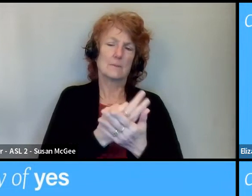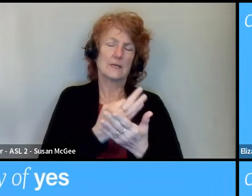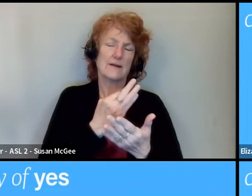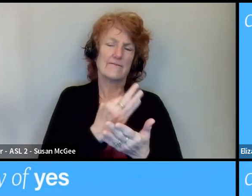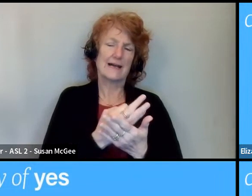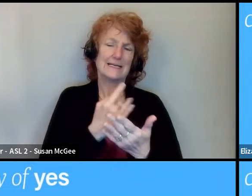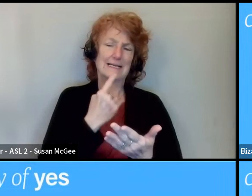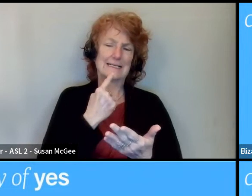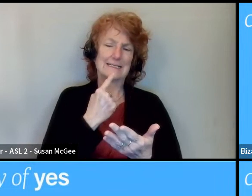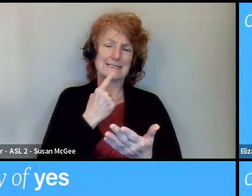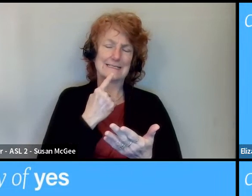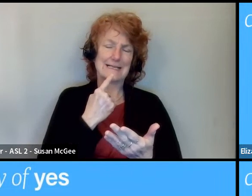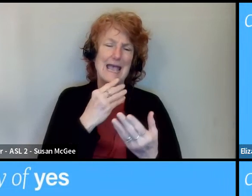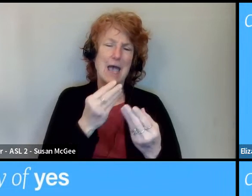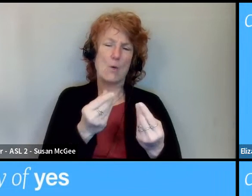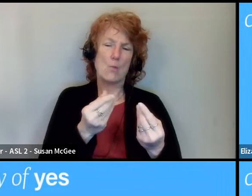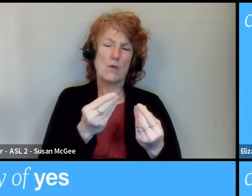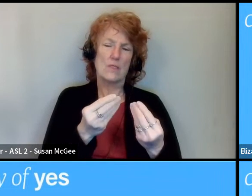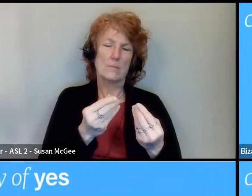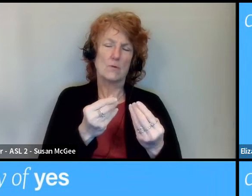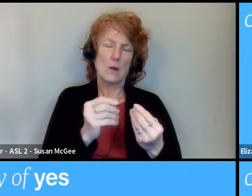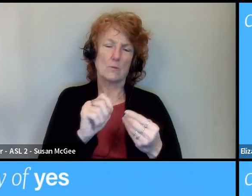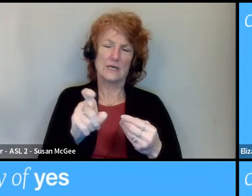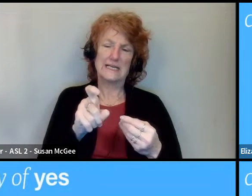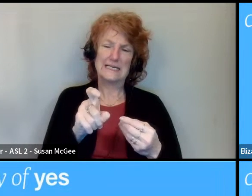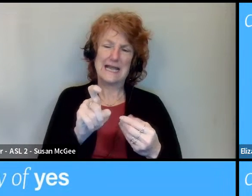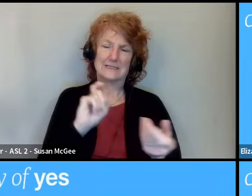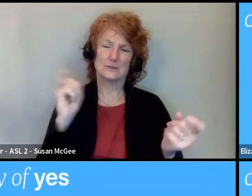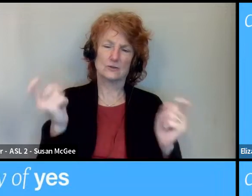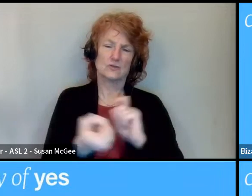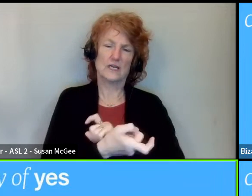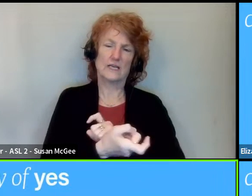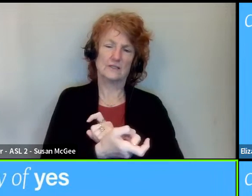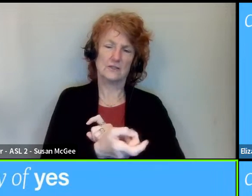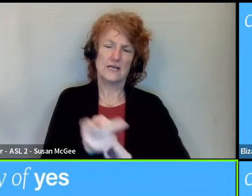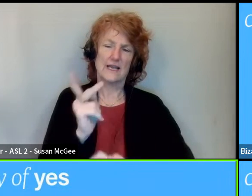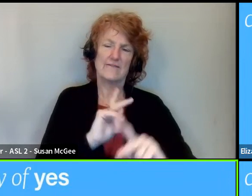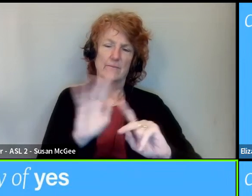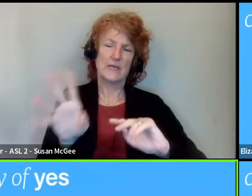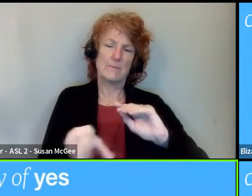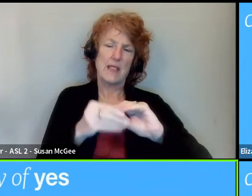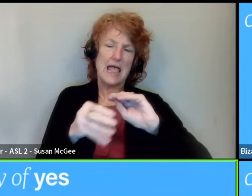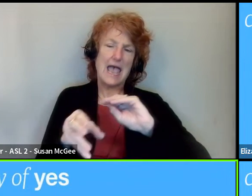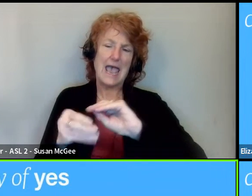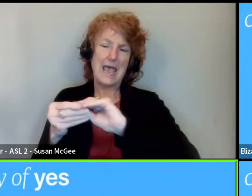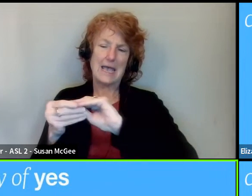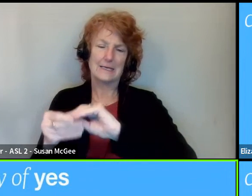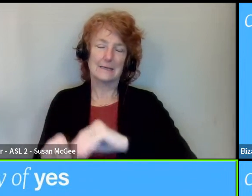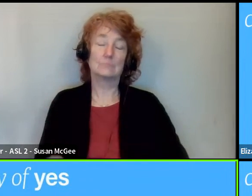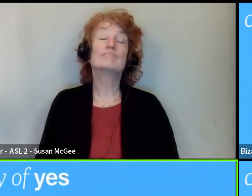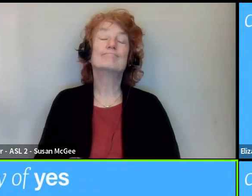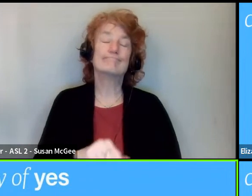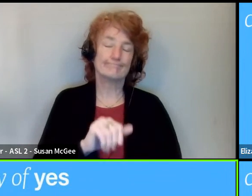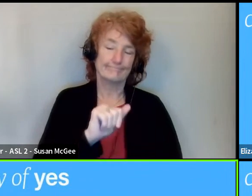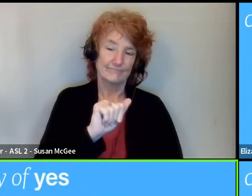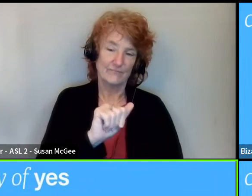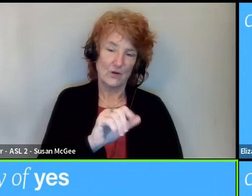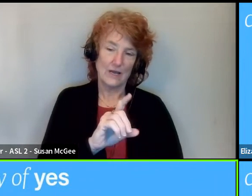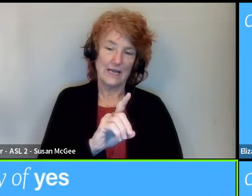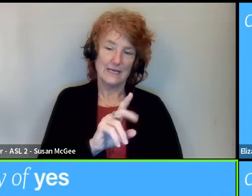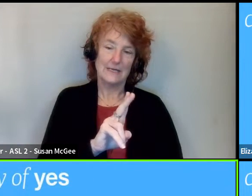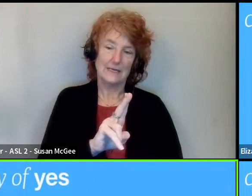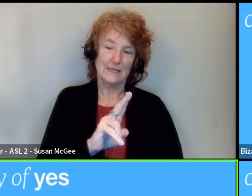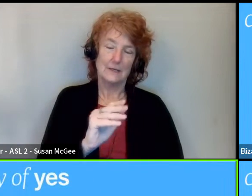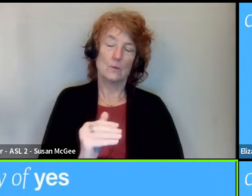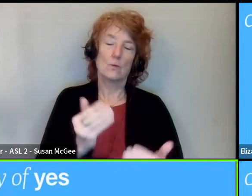opt to add these additional units on their properties? Yeah, great question. So for accessory dwelling units, we're proposing a height limit of